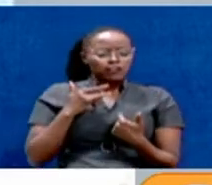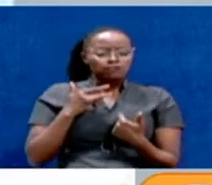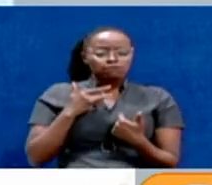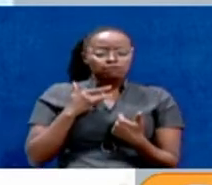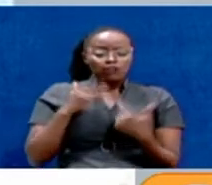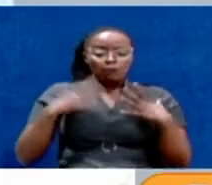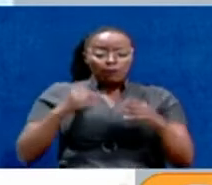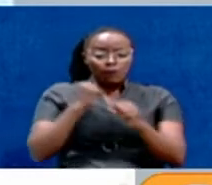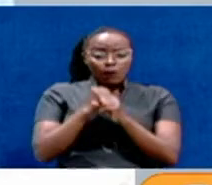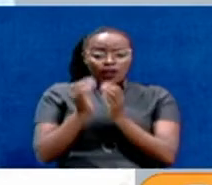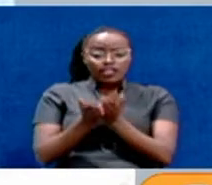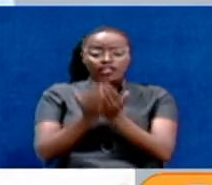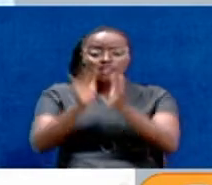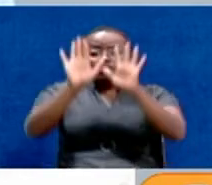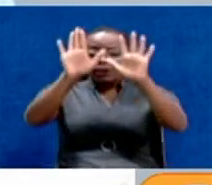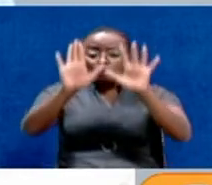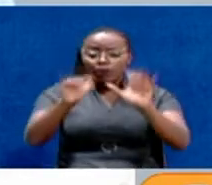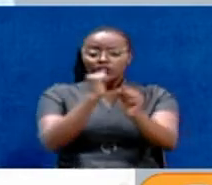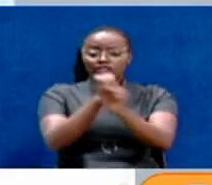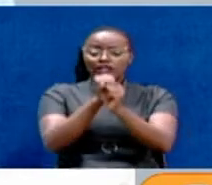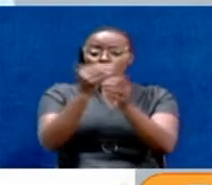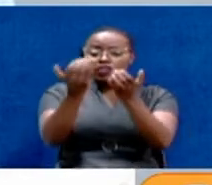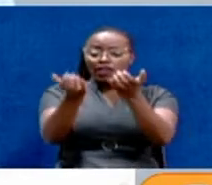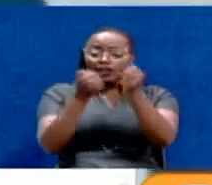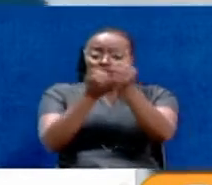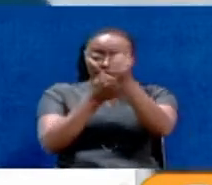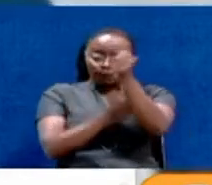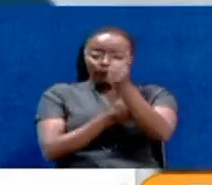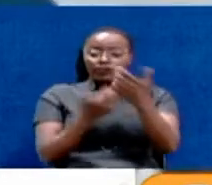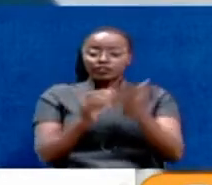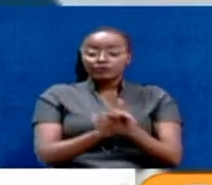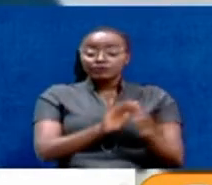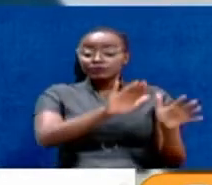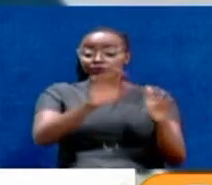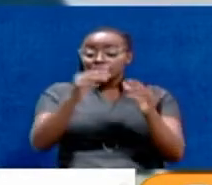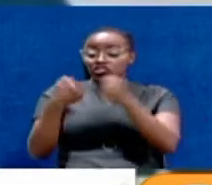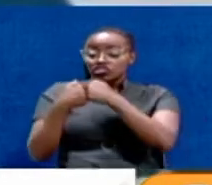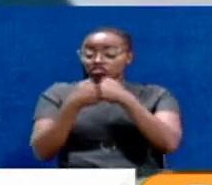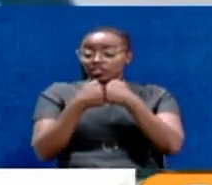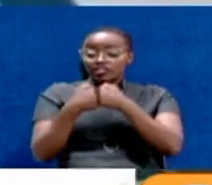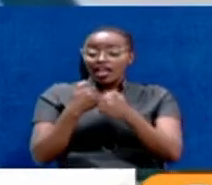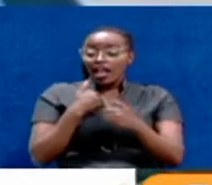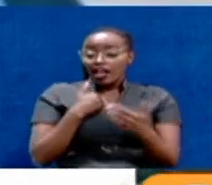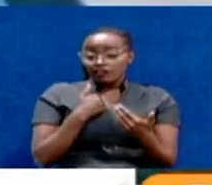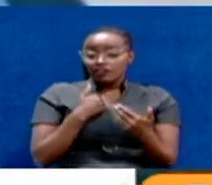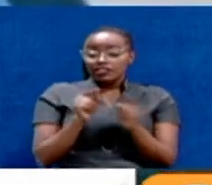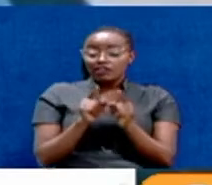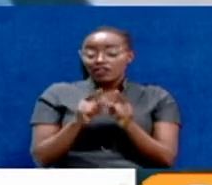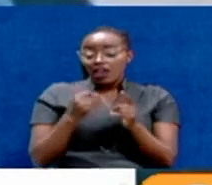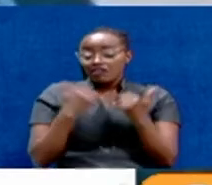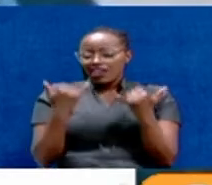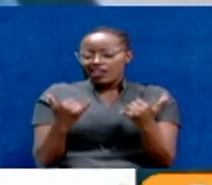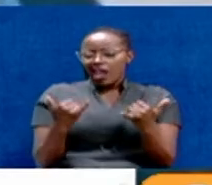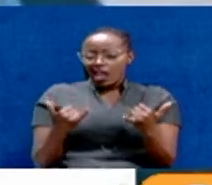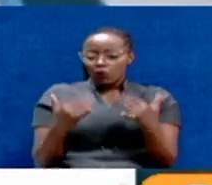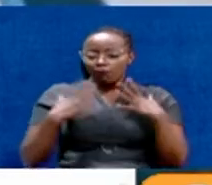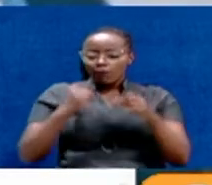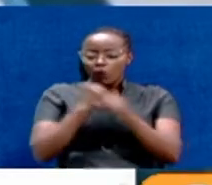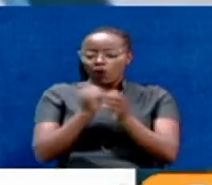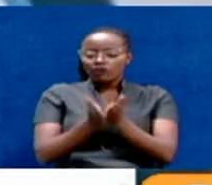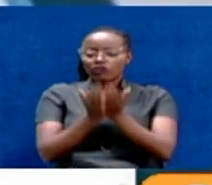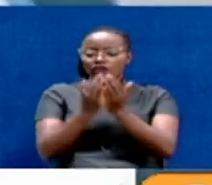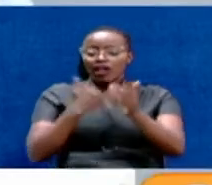that seafarers are key workers and they need support. There are several challenges the seafarers are facing right now during